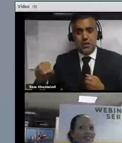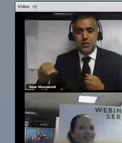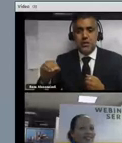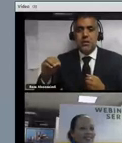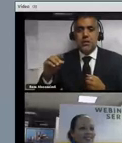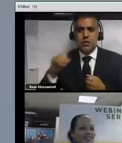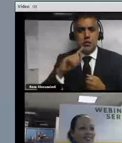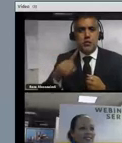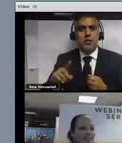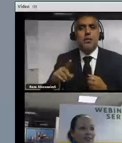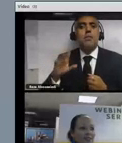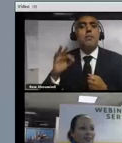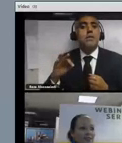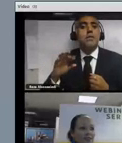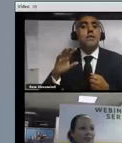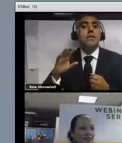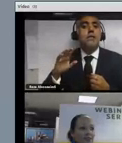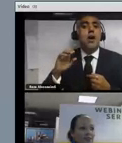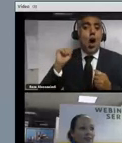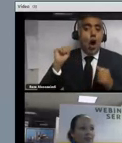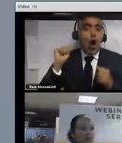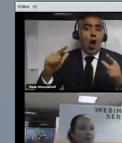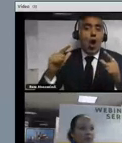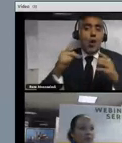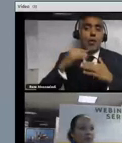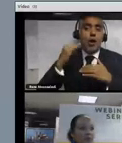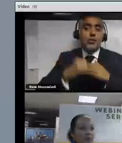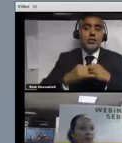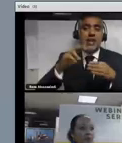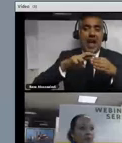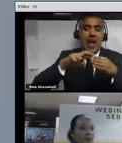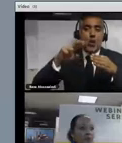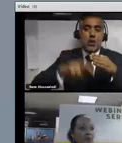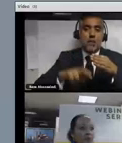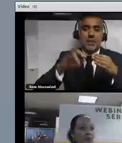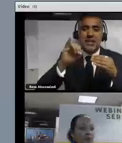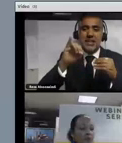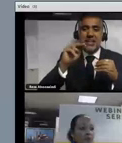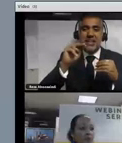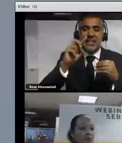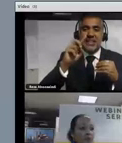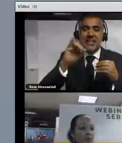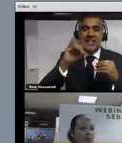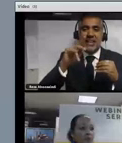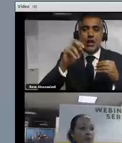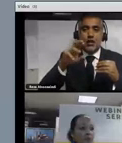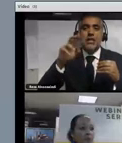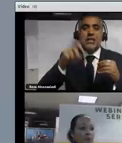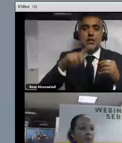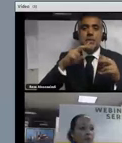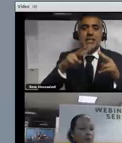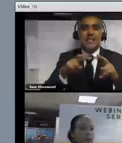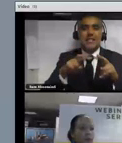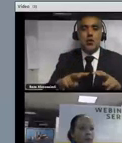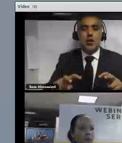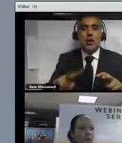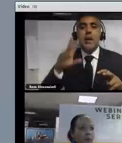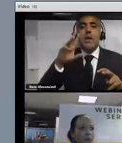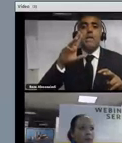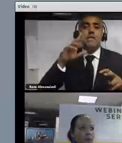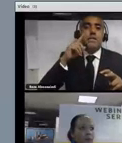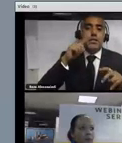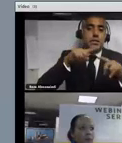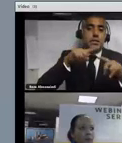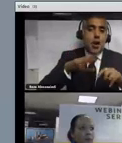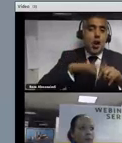sure of this, that all project outcome indicators would need to be disaggregated by people with disabilities to make sure